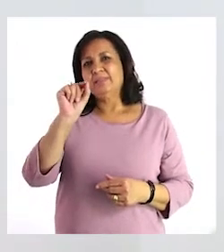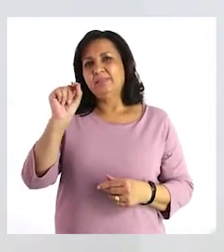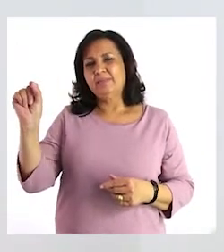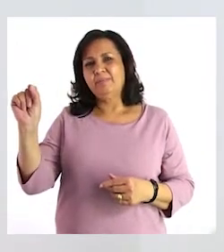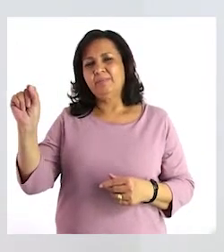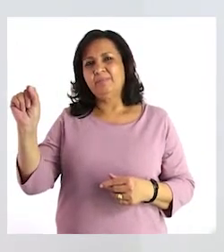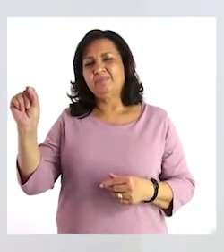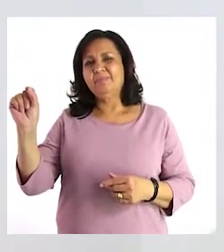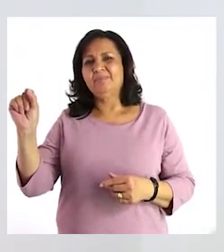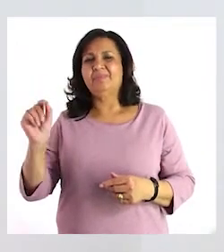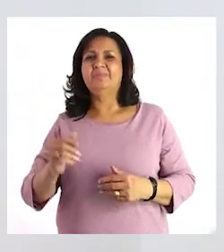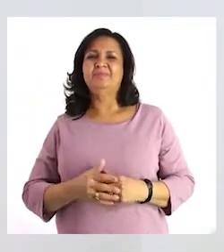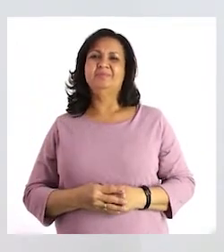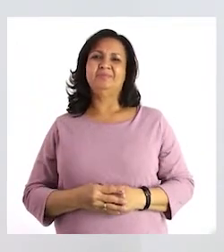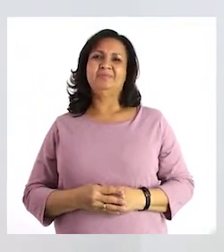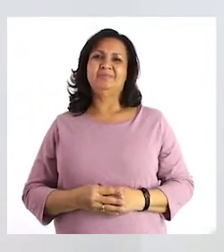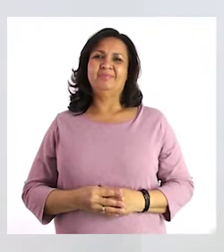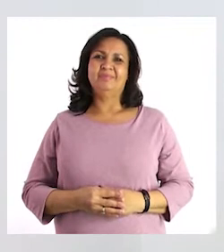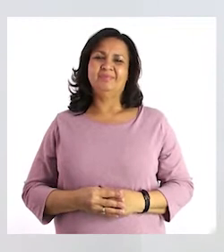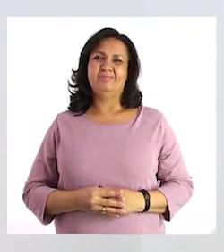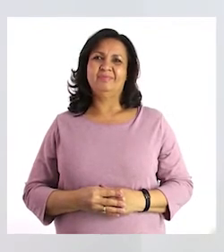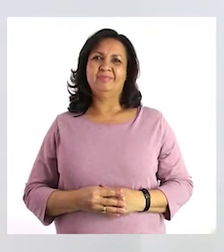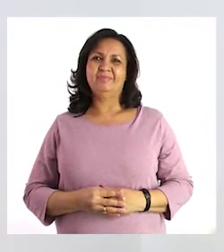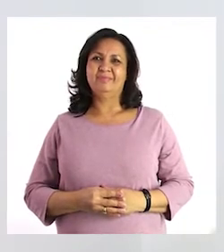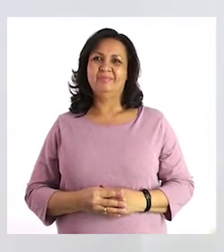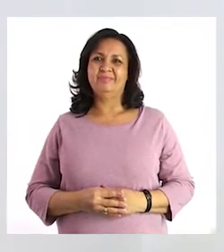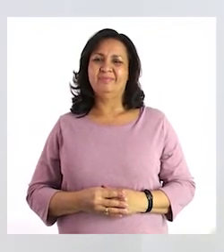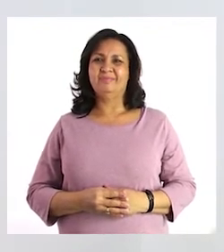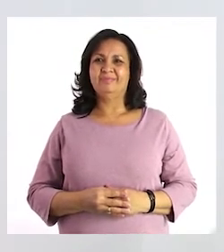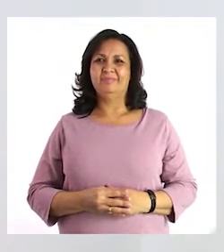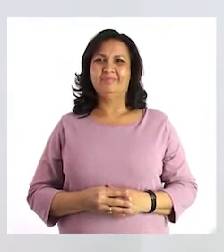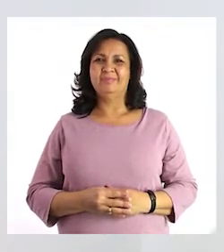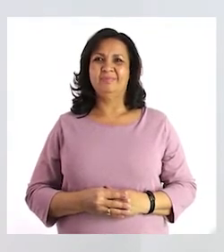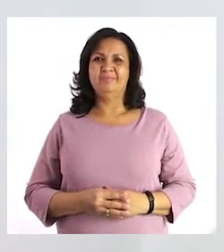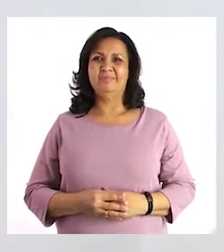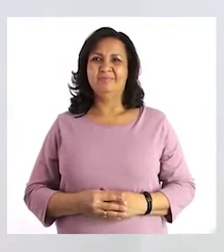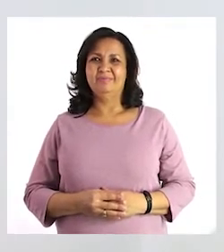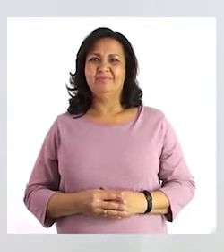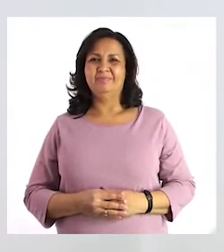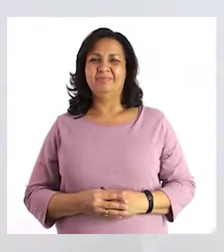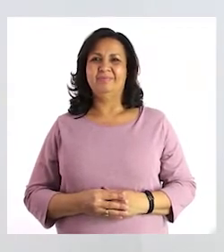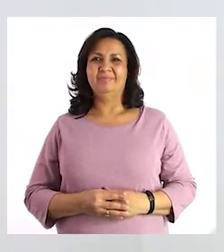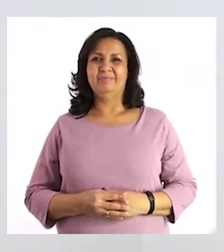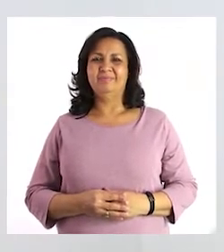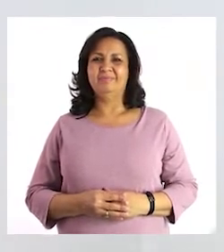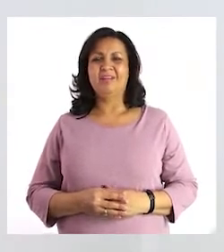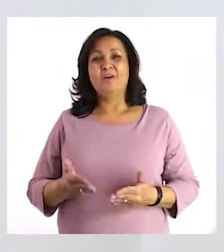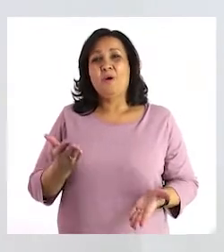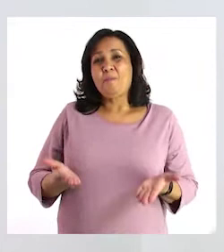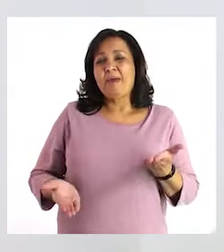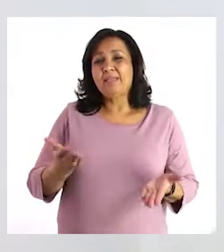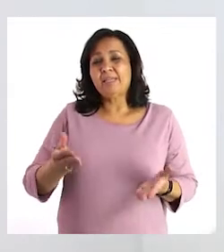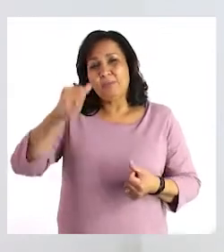just near the ground we do the curvy kick and we do a straight line across on the middle line. On comparison,